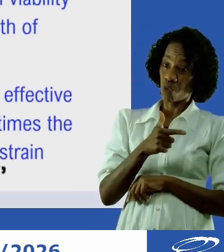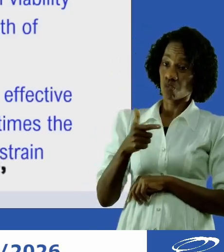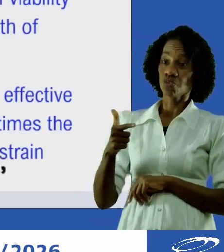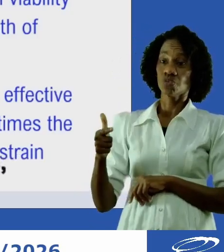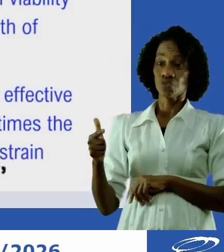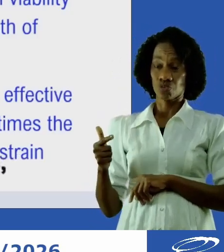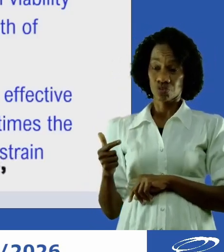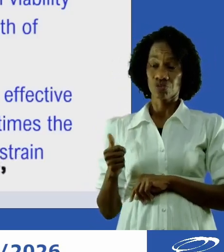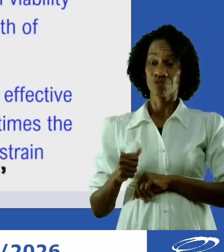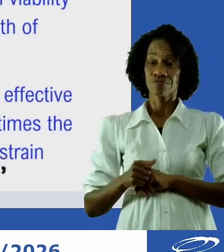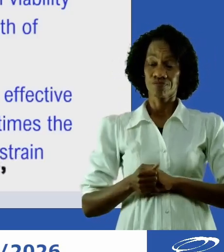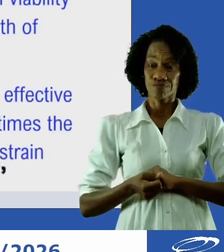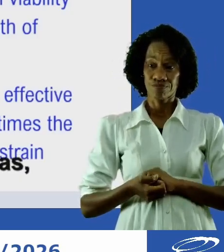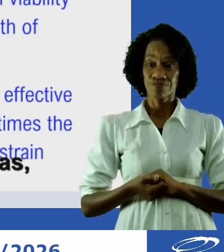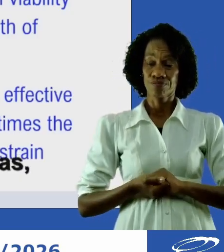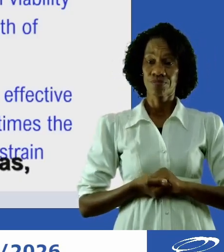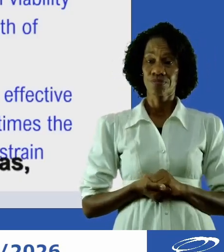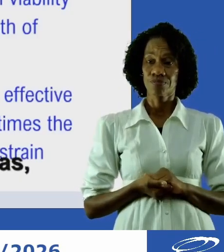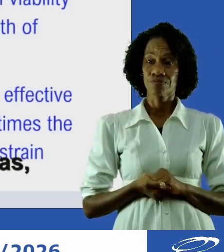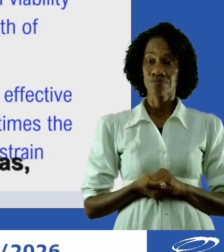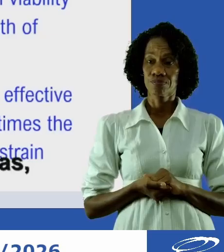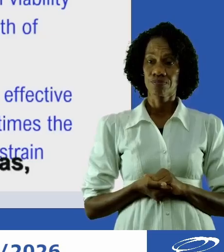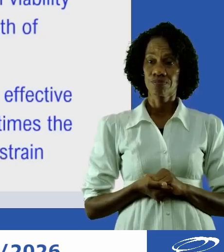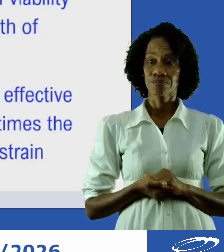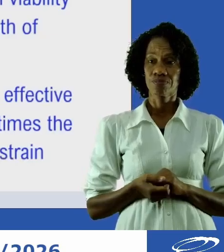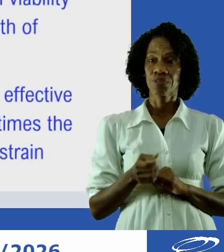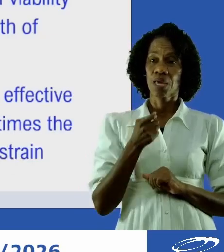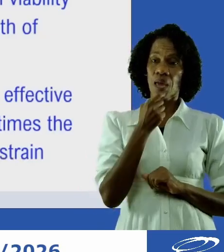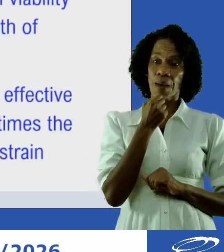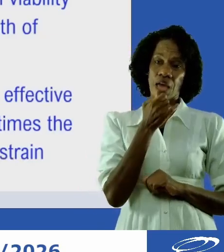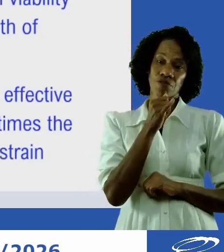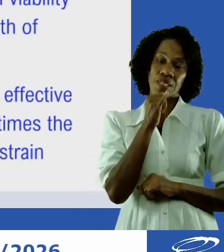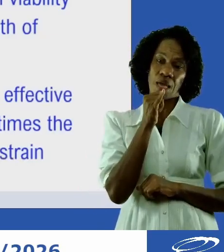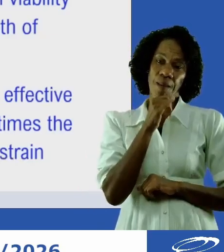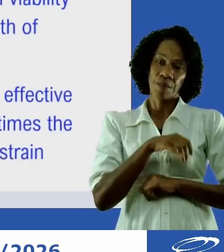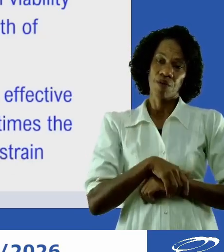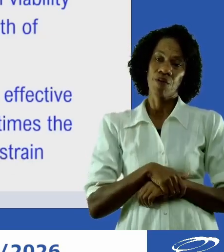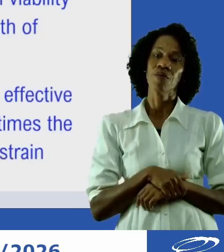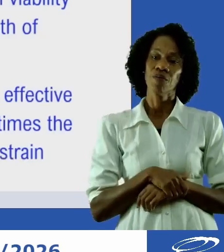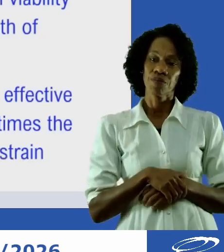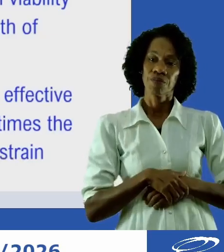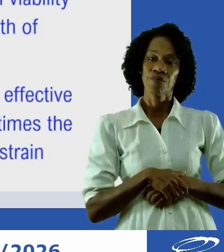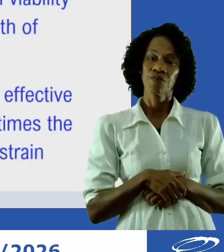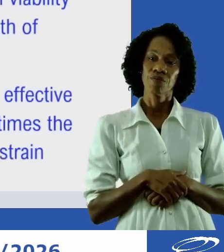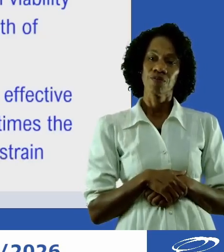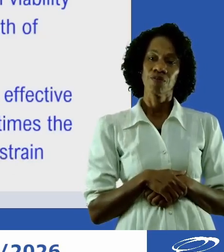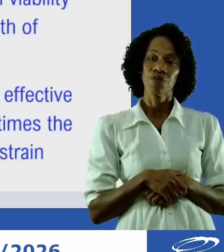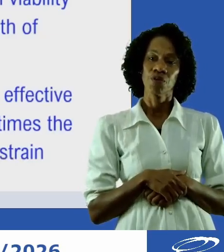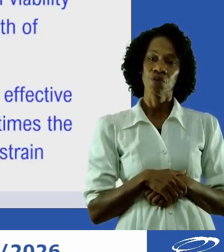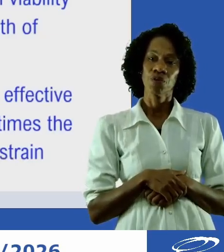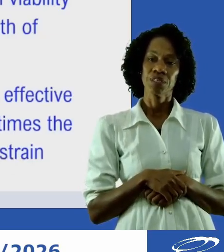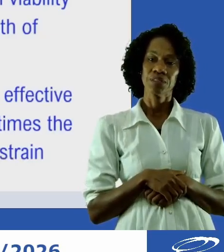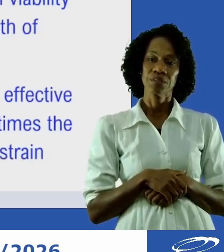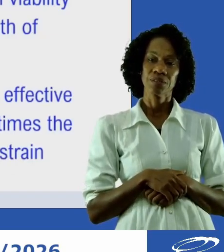fluoroquinolone, and we know that fluoroquinolones up to now in prosthetic joint infections have been the ideal combination with